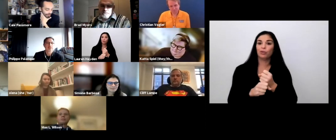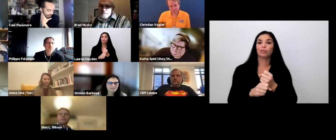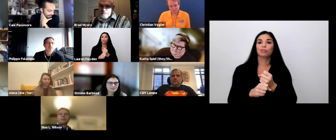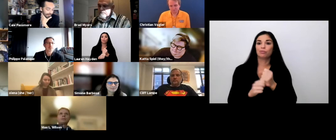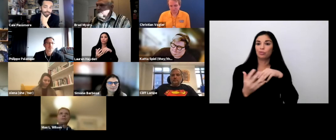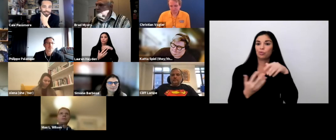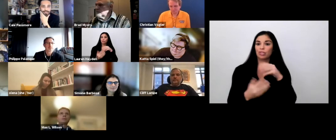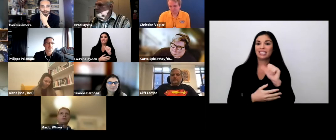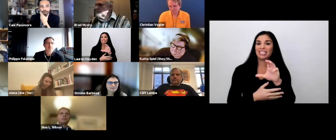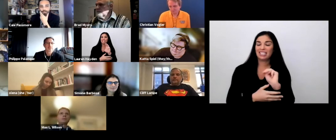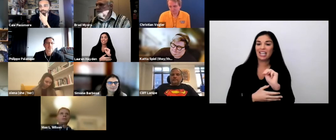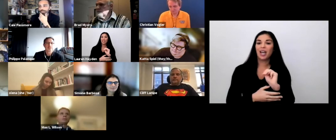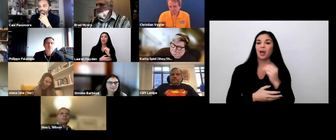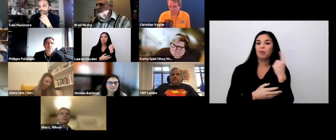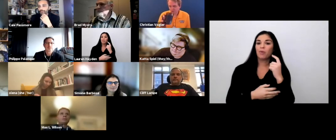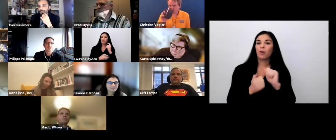can do some of these things.